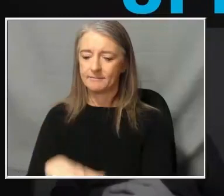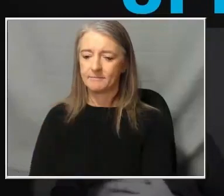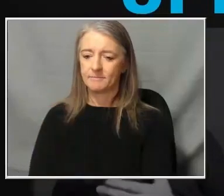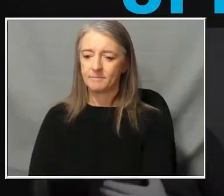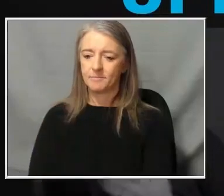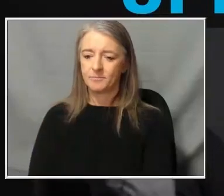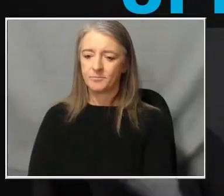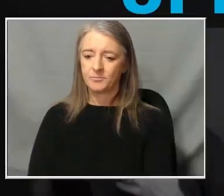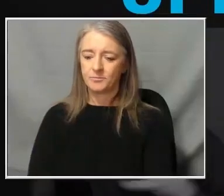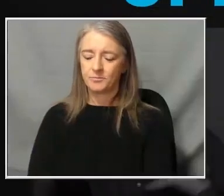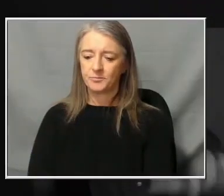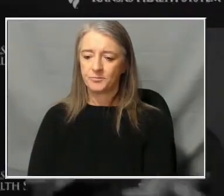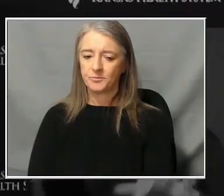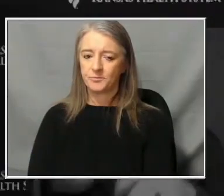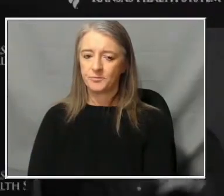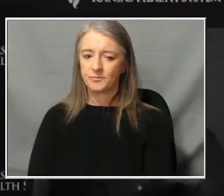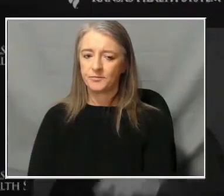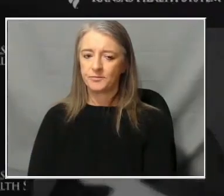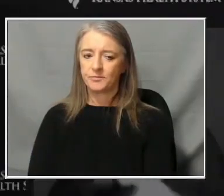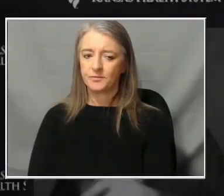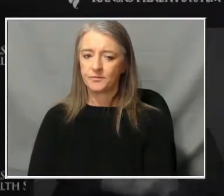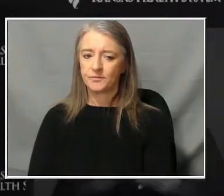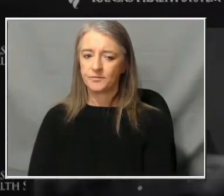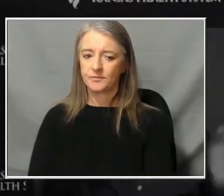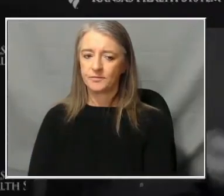Subscribe to our Morning Medical Update and Open